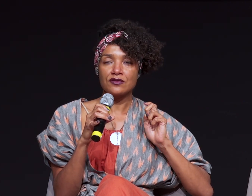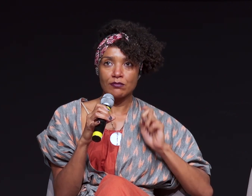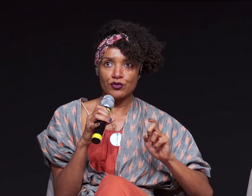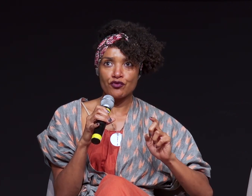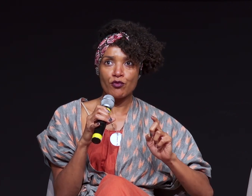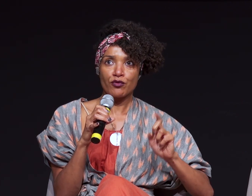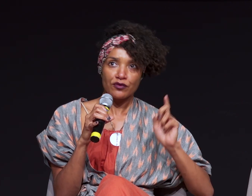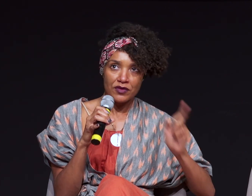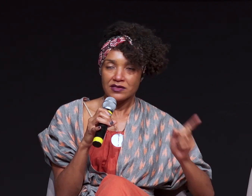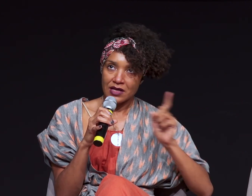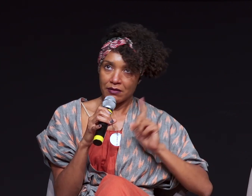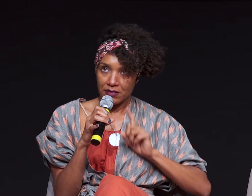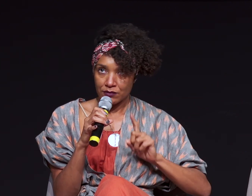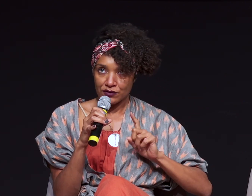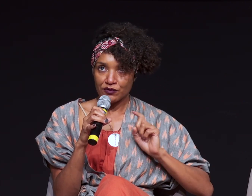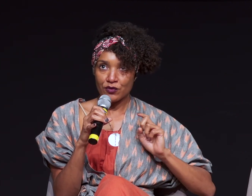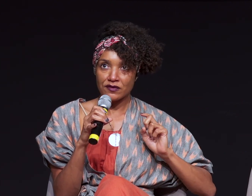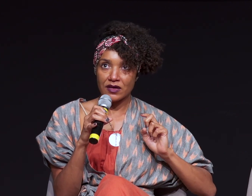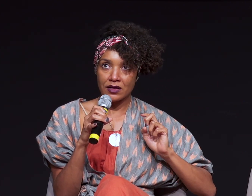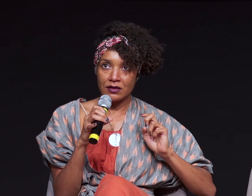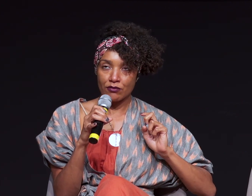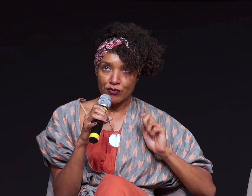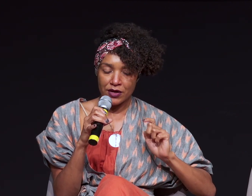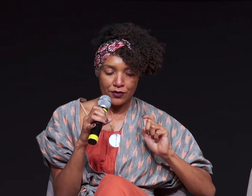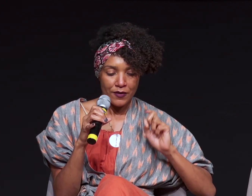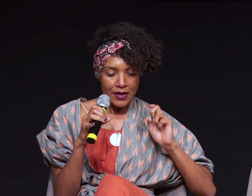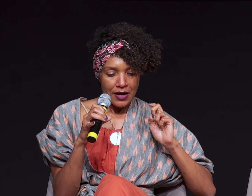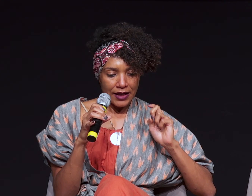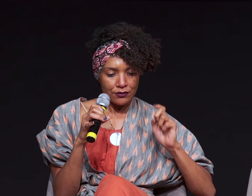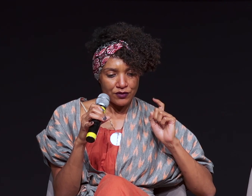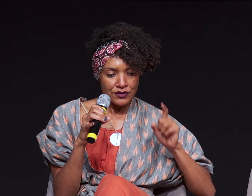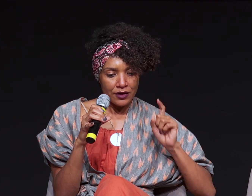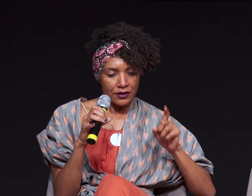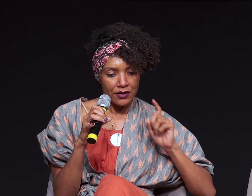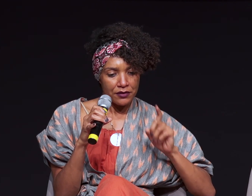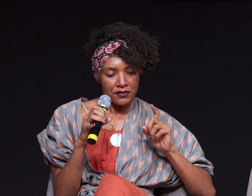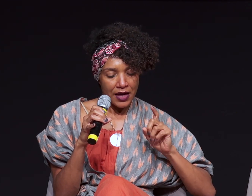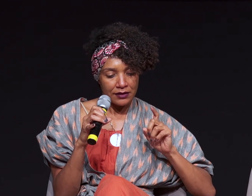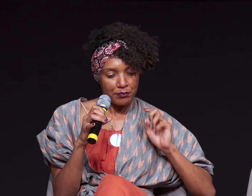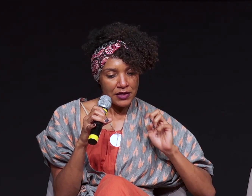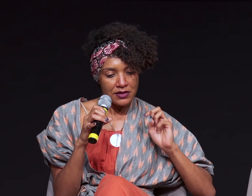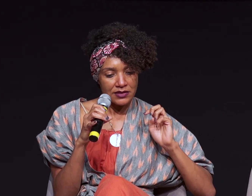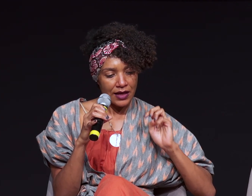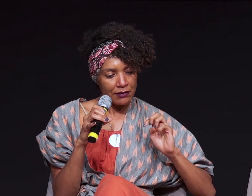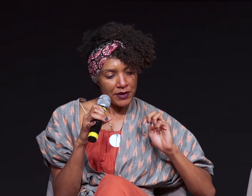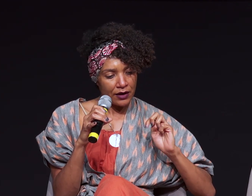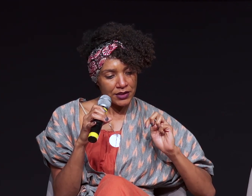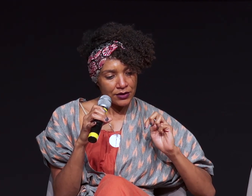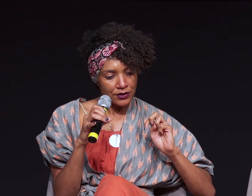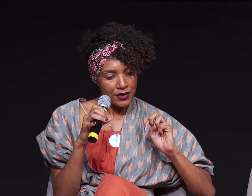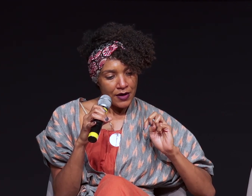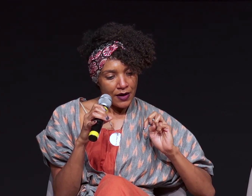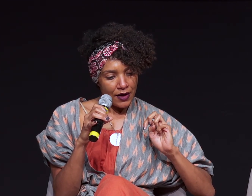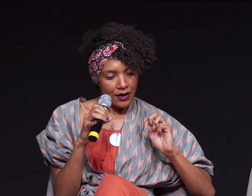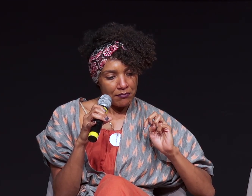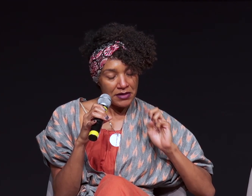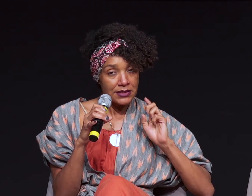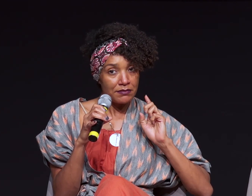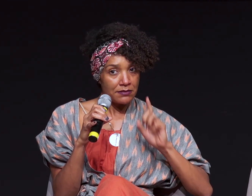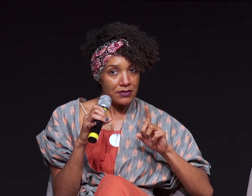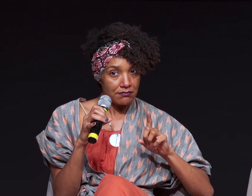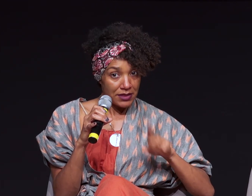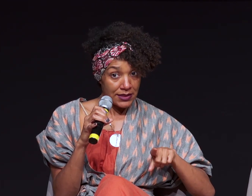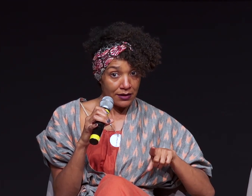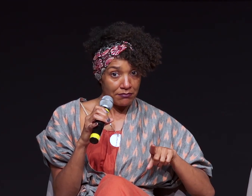presentation in the Sambodromo, so this time it was of course in Rio, and it was none other than, please help me out here,